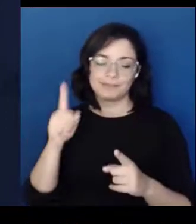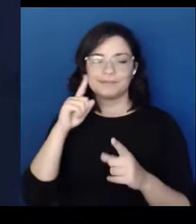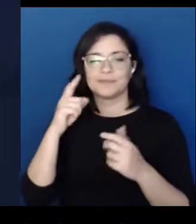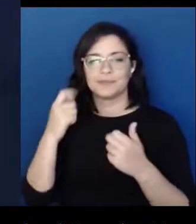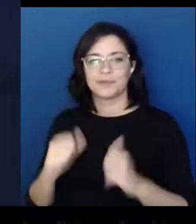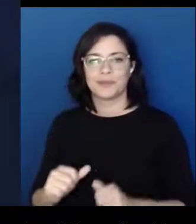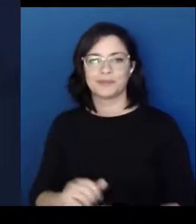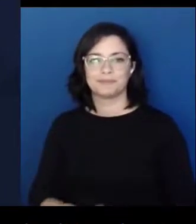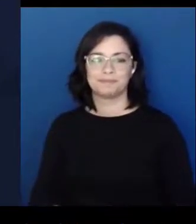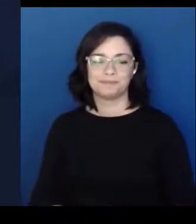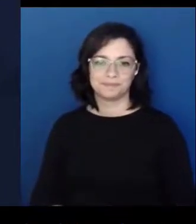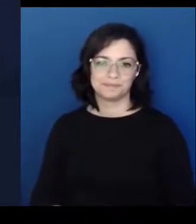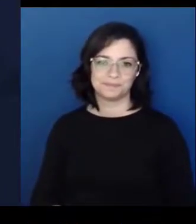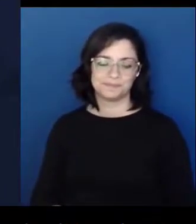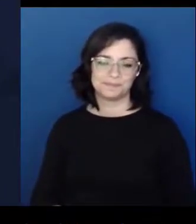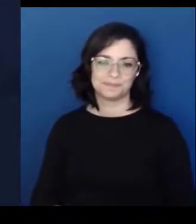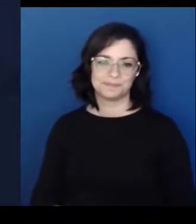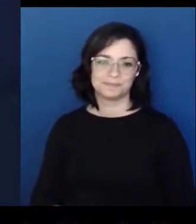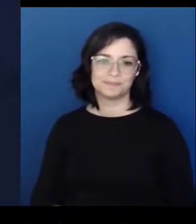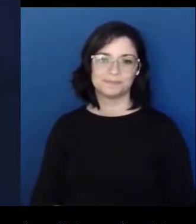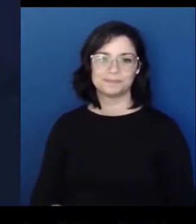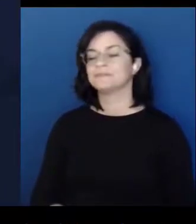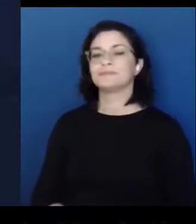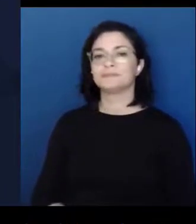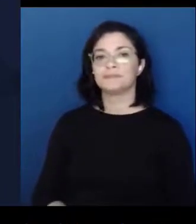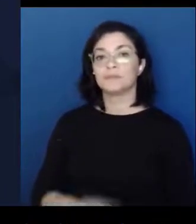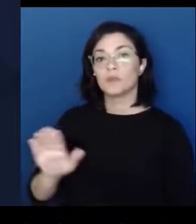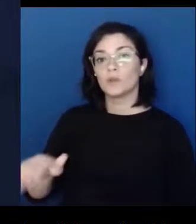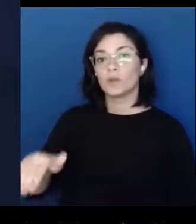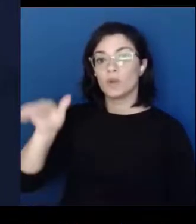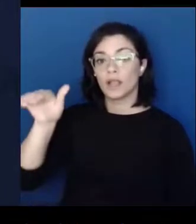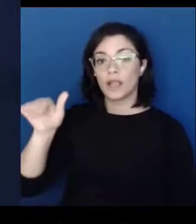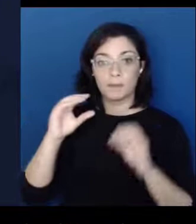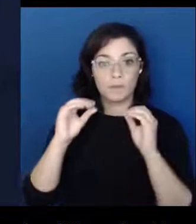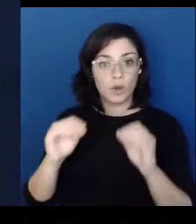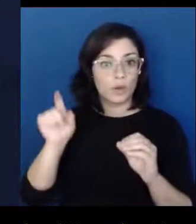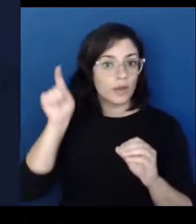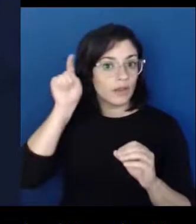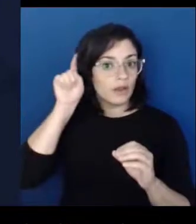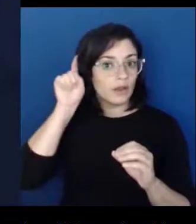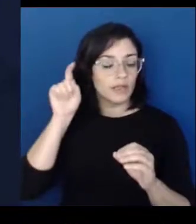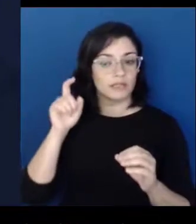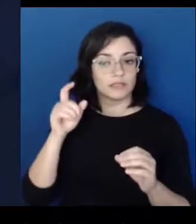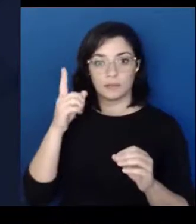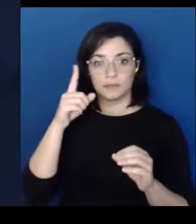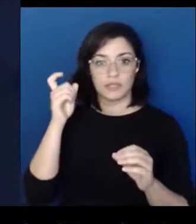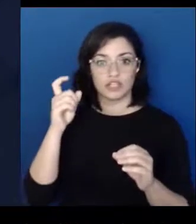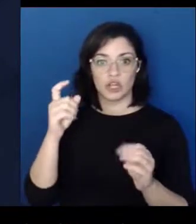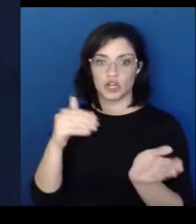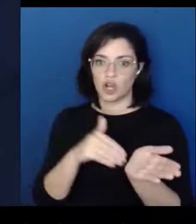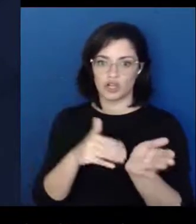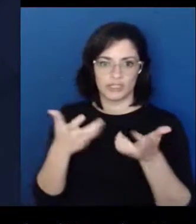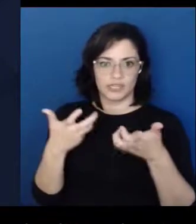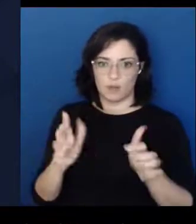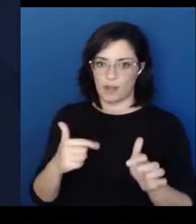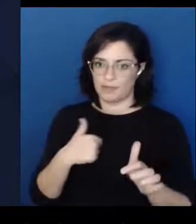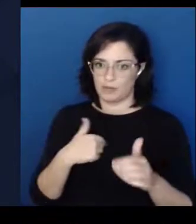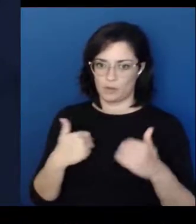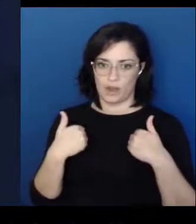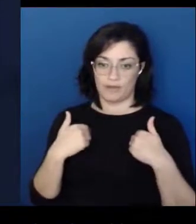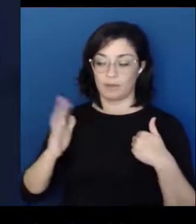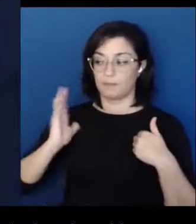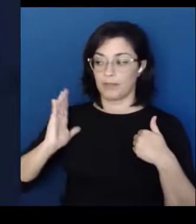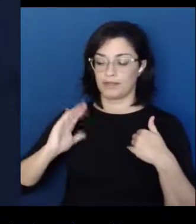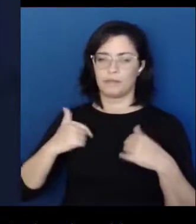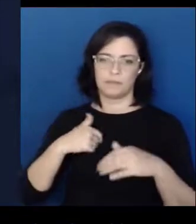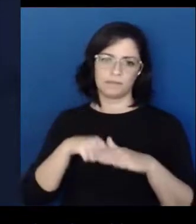Growing up without a hearing aid, because doctors didn't want me to get one. At that time, I was born in 54, way